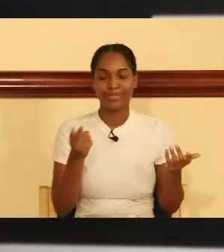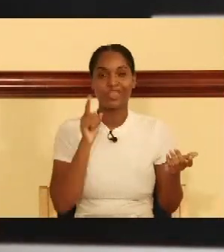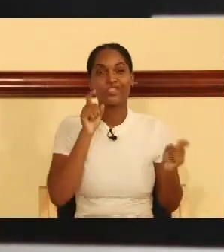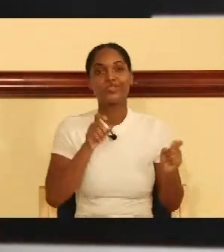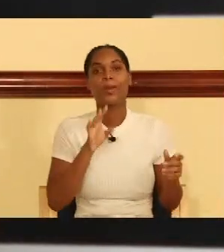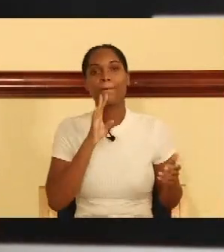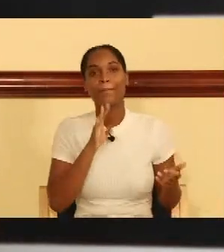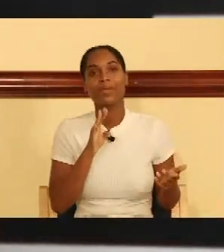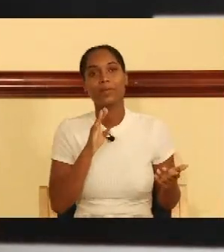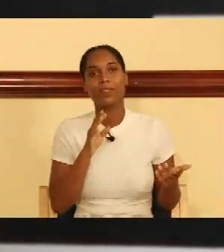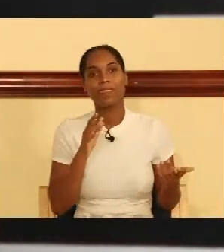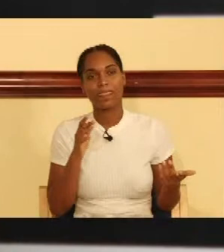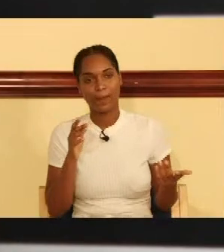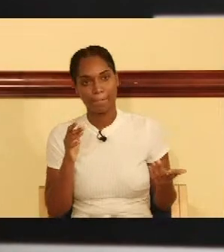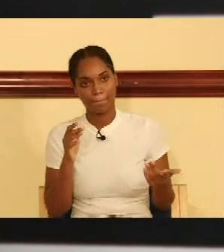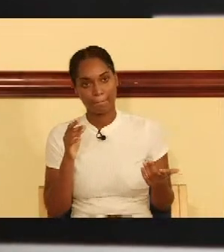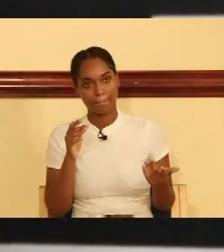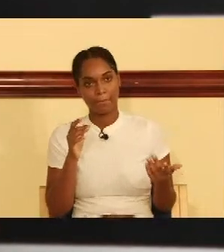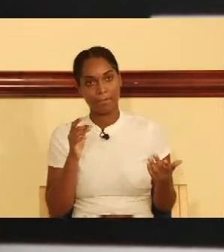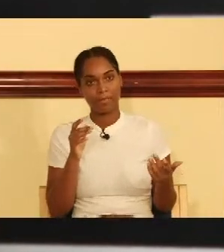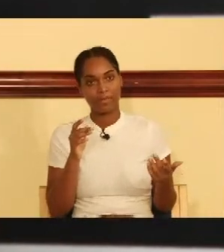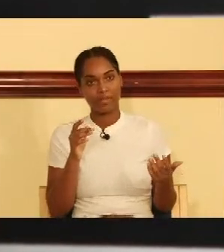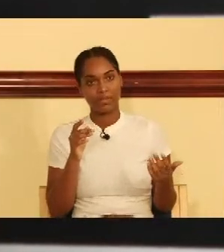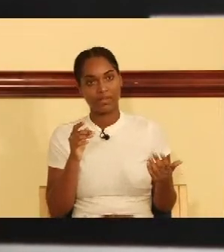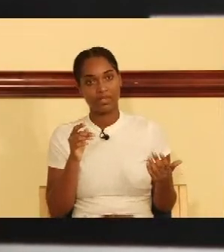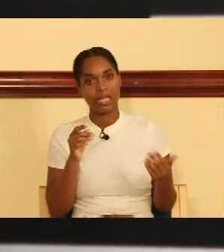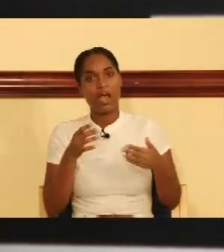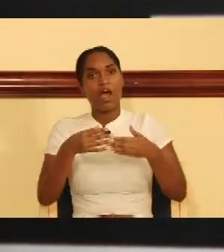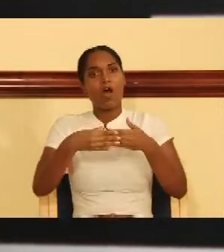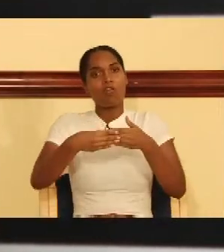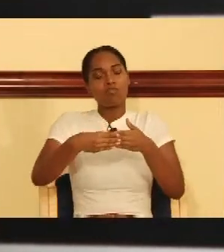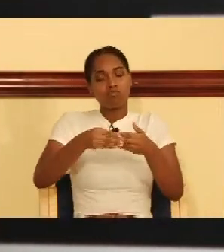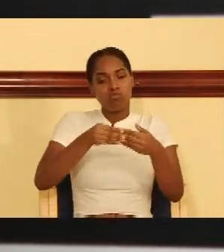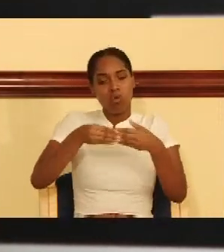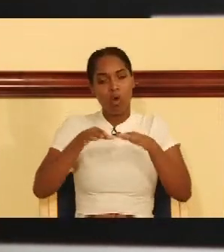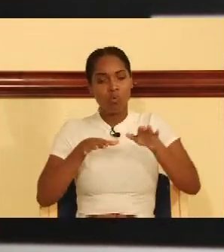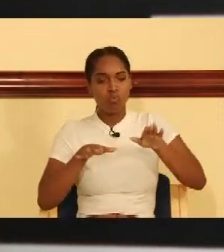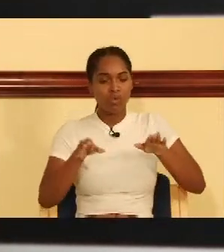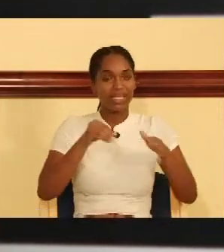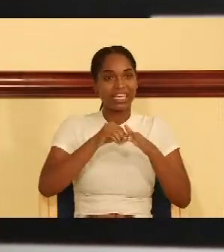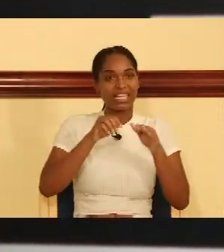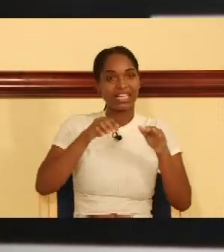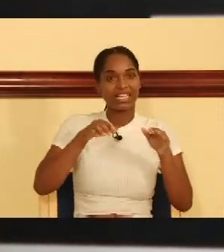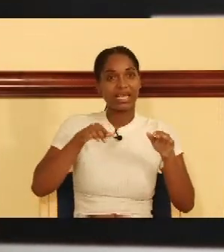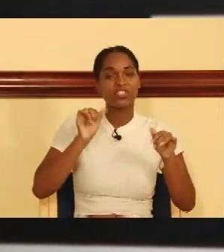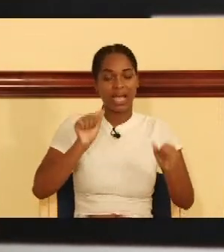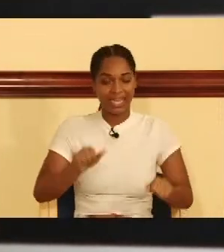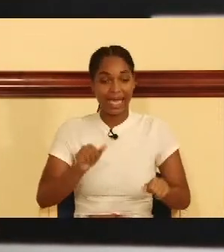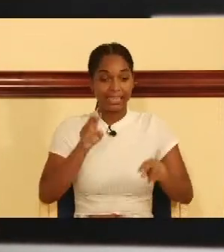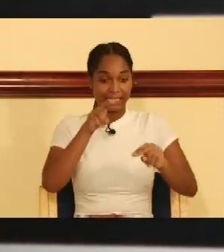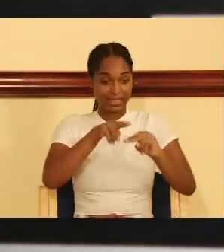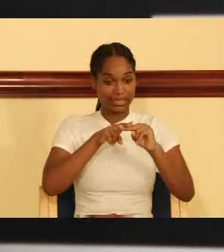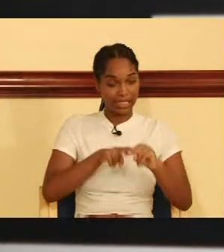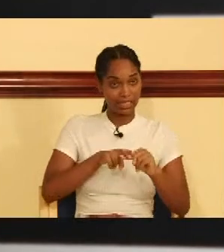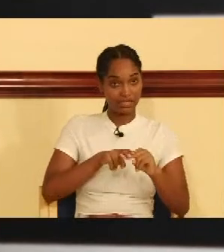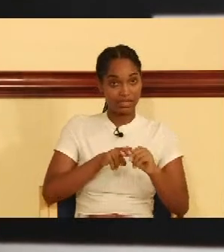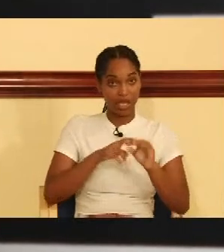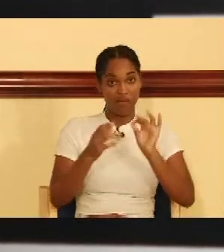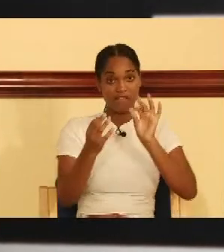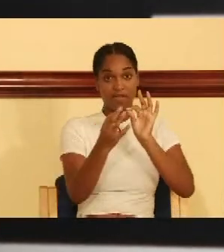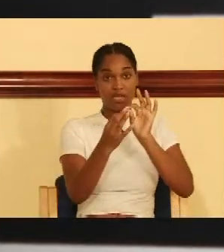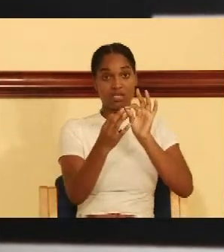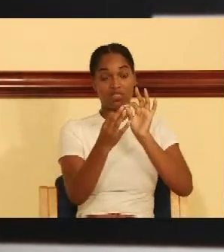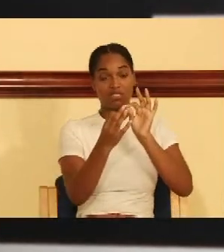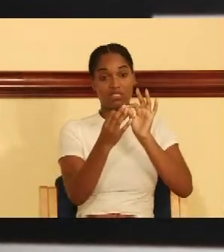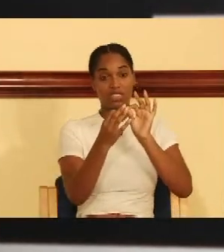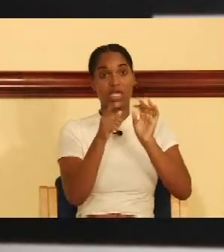should be a flow in the environment so that if I use a wheelchair, I can sit and face the customer